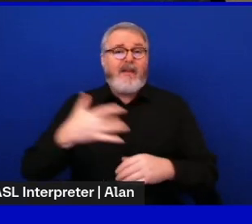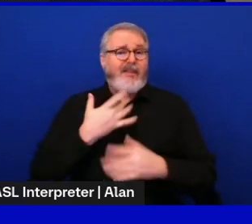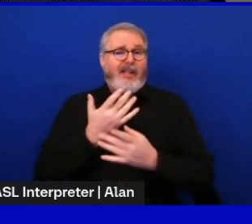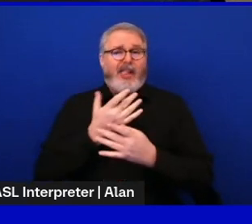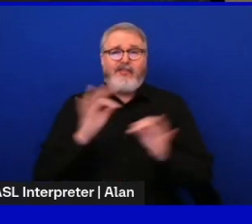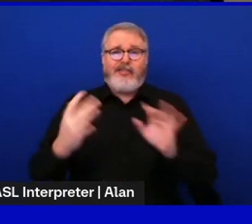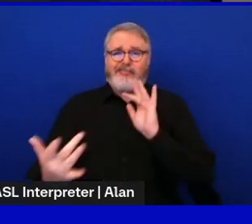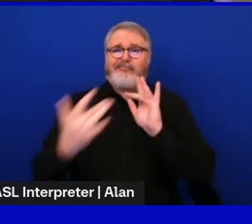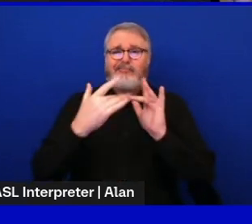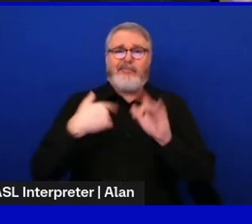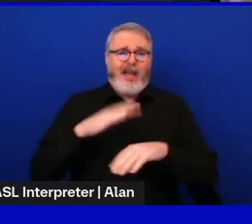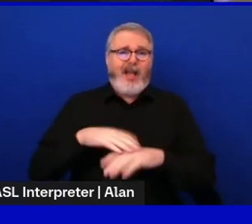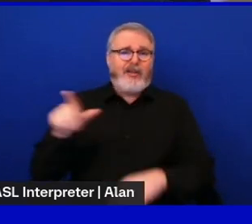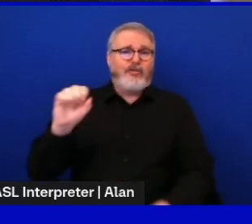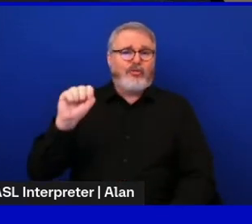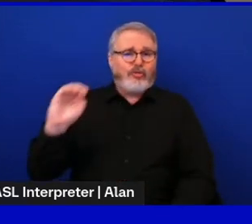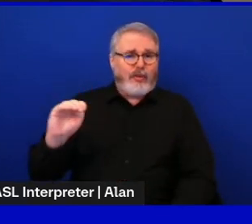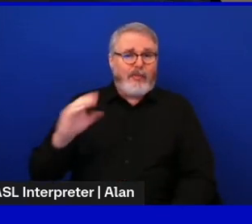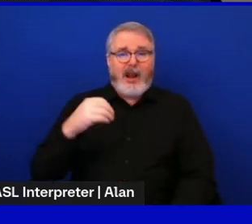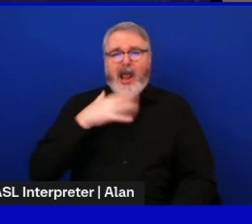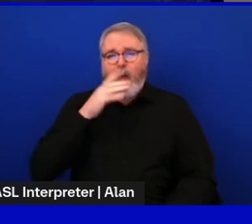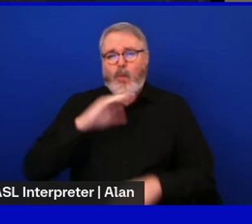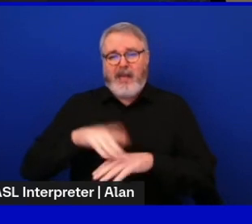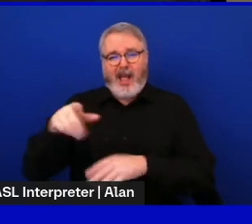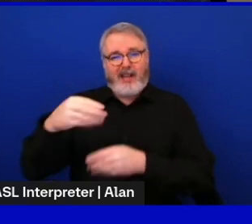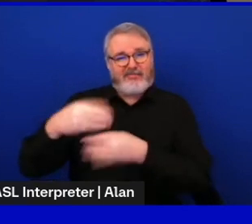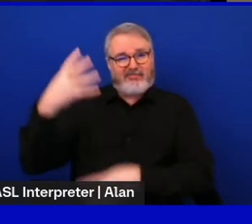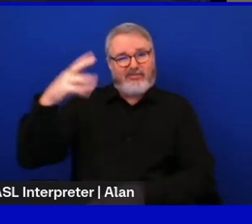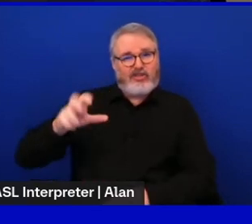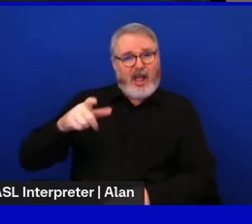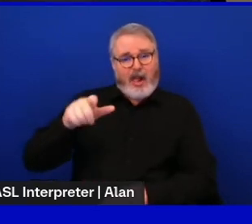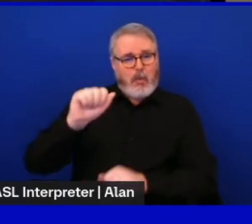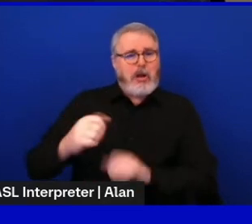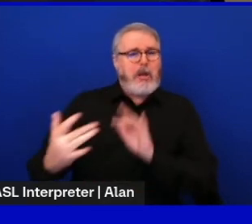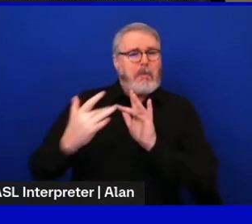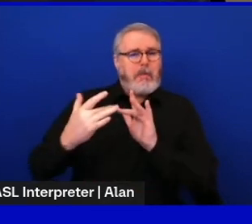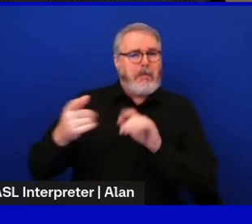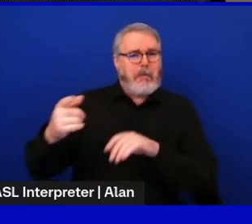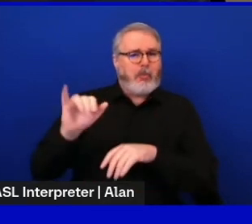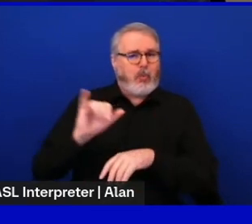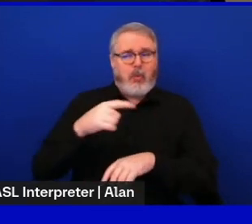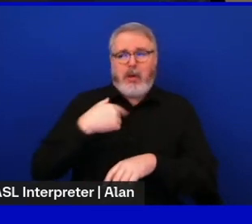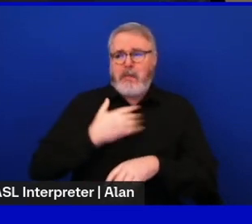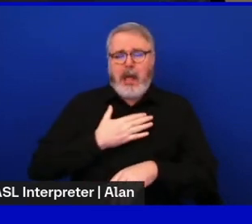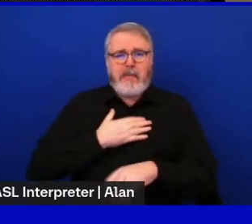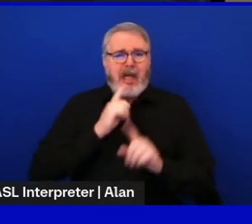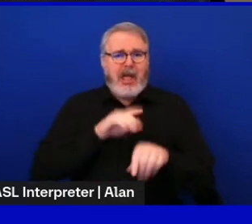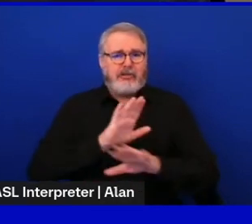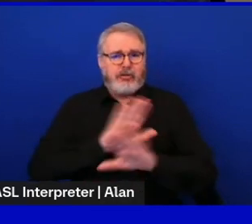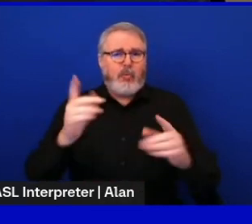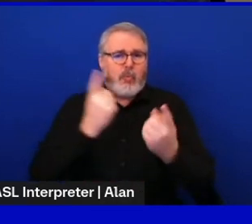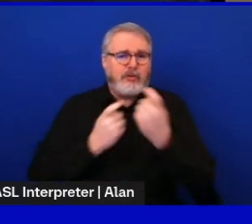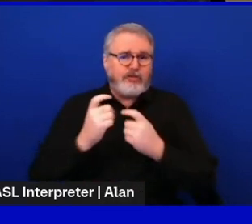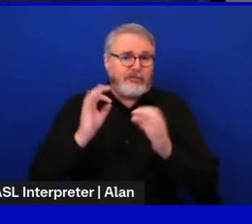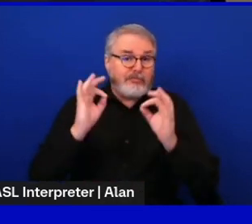as well. I'll be in the stream afterwards, but feel free to connect as well. And I'm happy to answer any kind of questions that you might